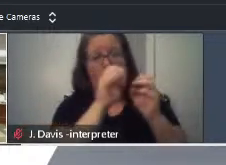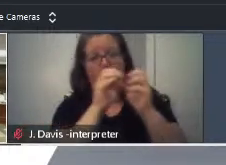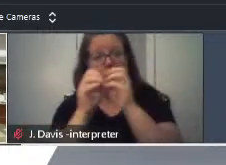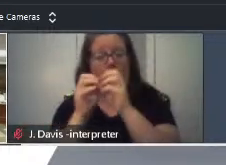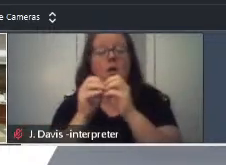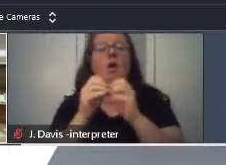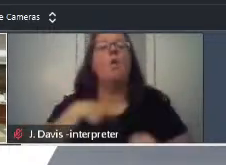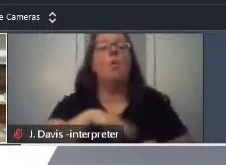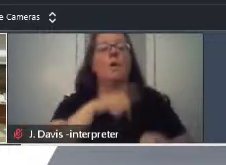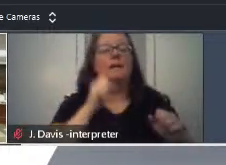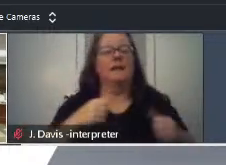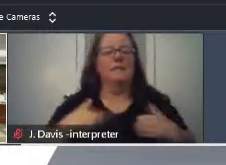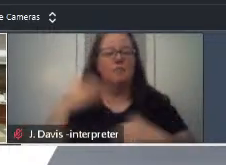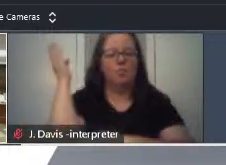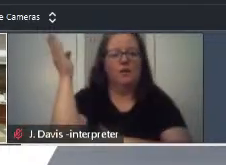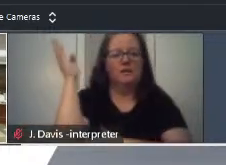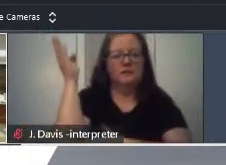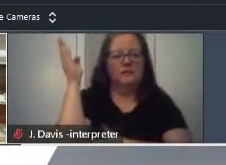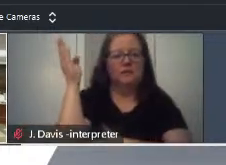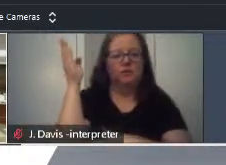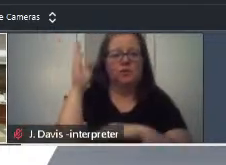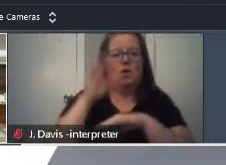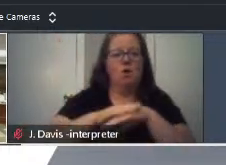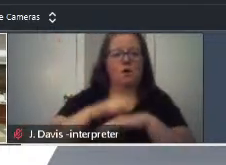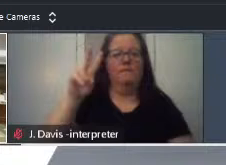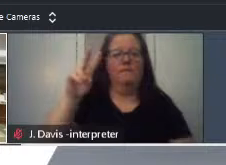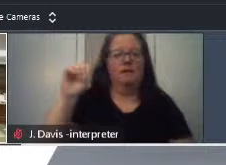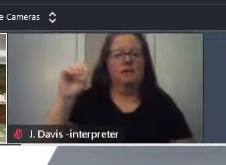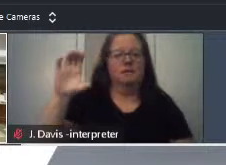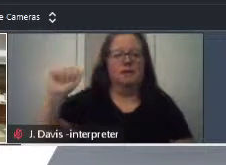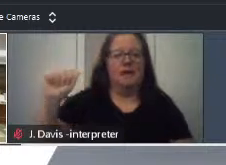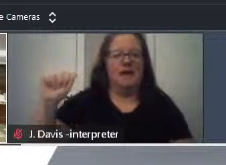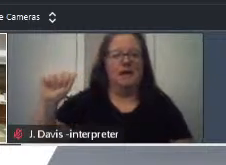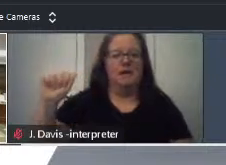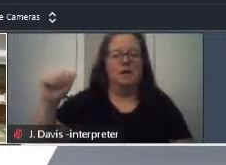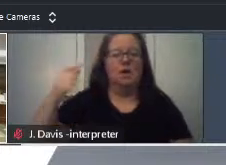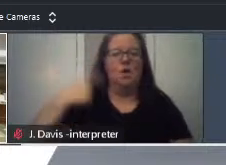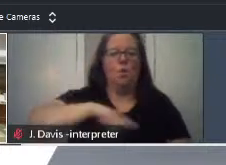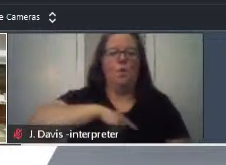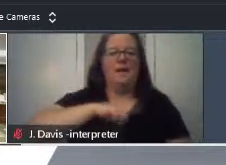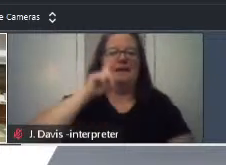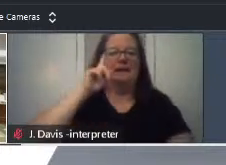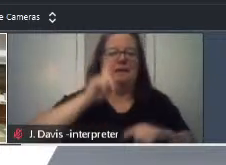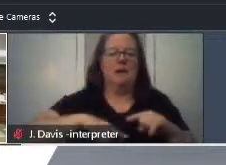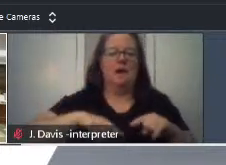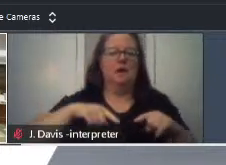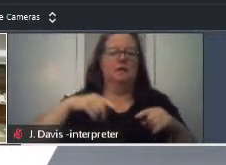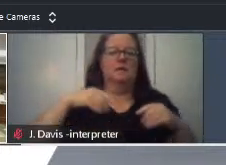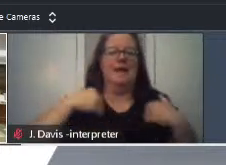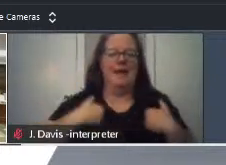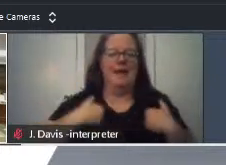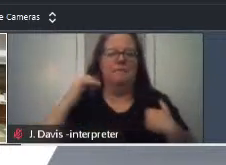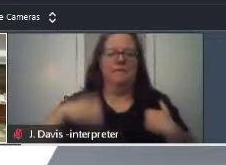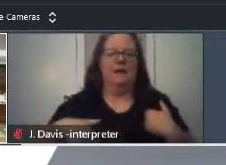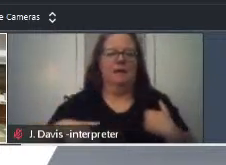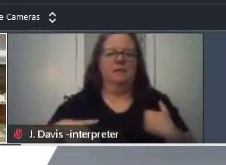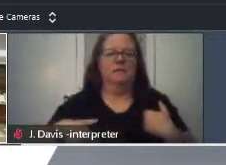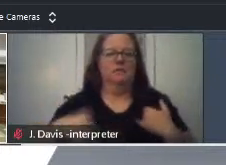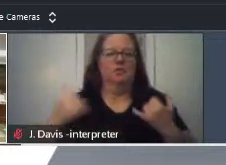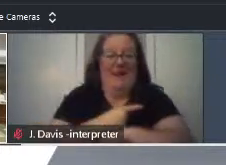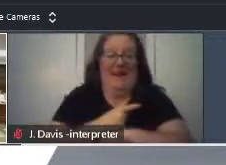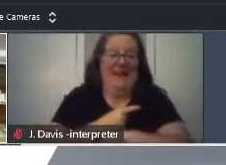We can get a presentation on VECA. We cannot have the presentation on Landmarks District because he does not have that with him